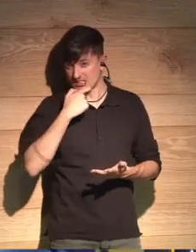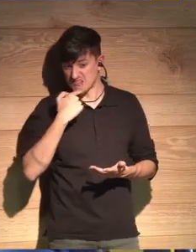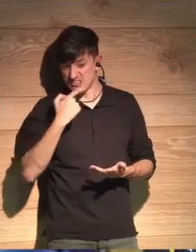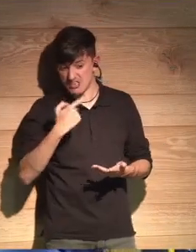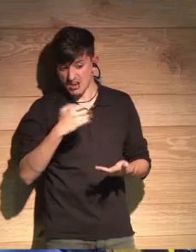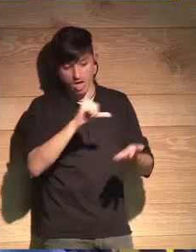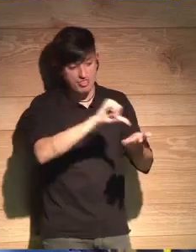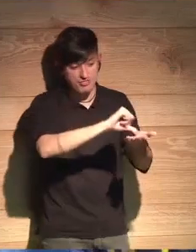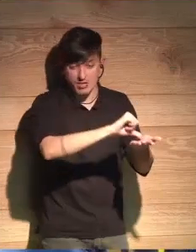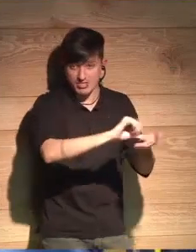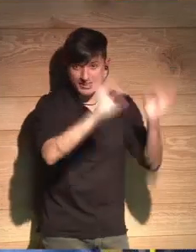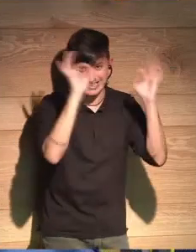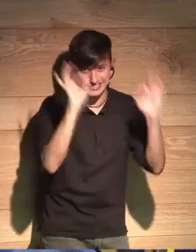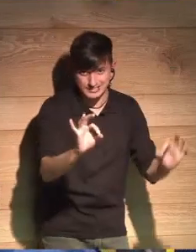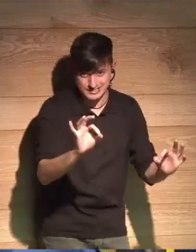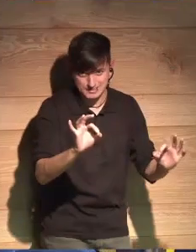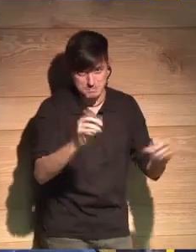people?